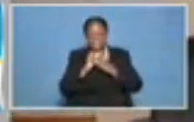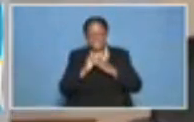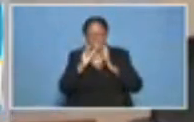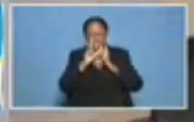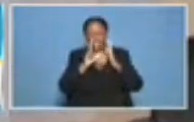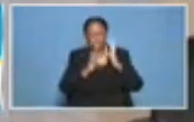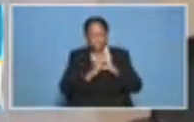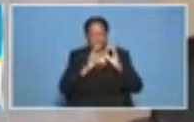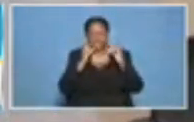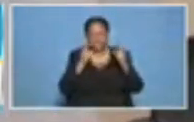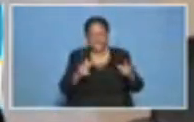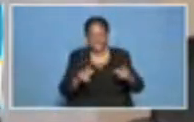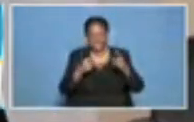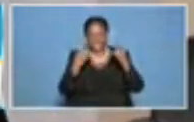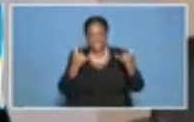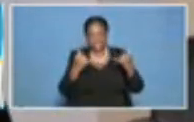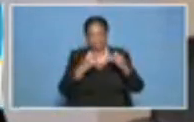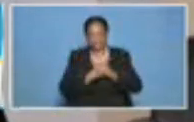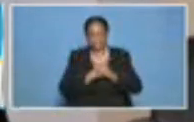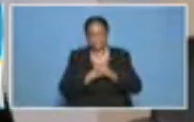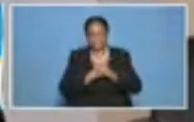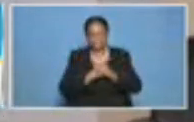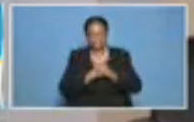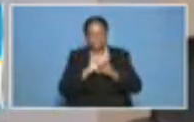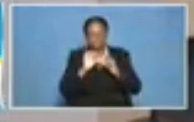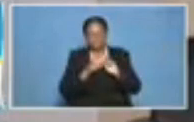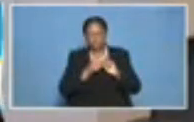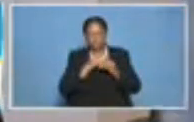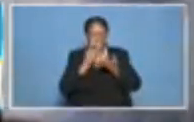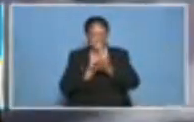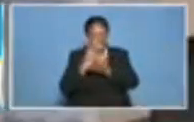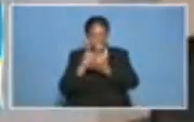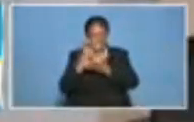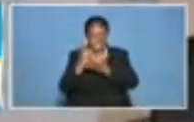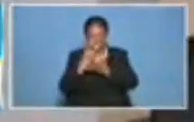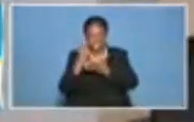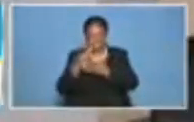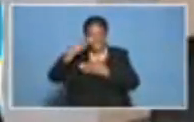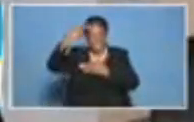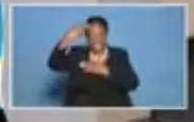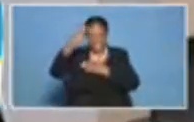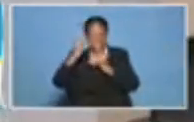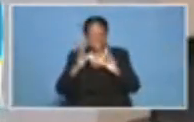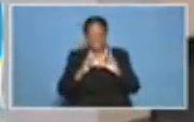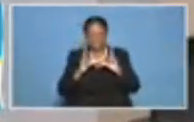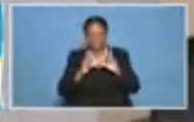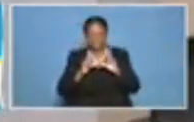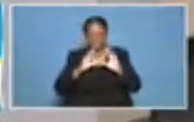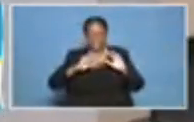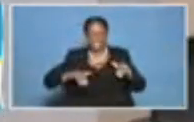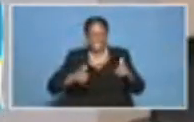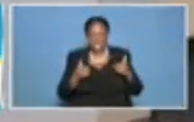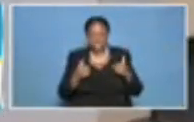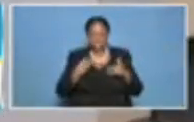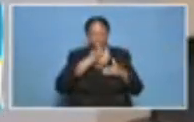becomes law immediately. I think that what has to happen, and we've had a discussion at the highest level in respect to how do we now